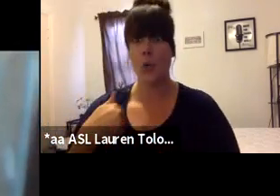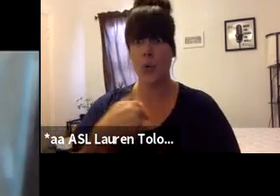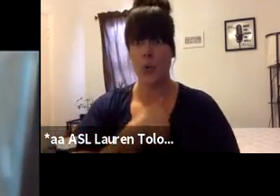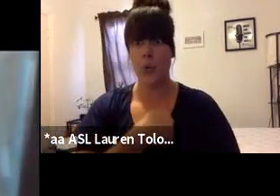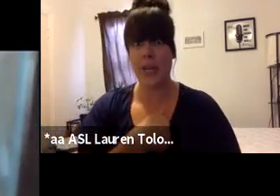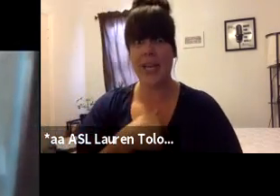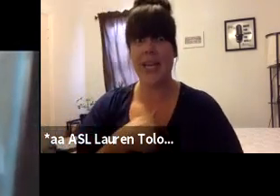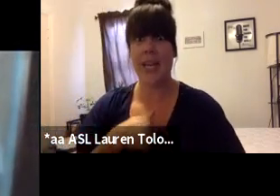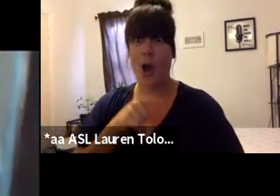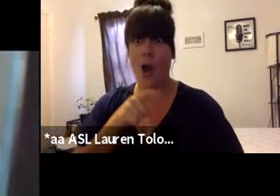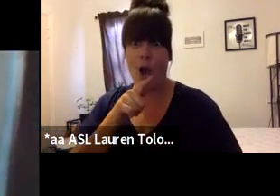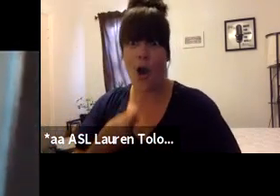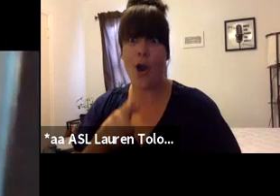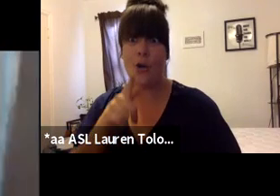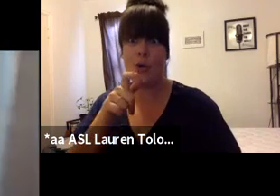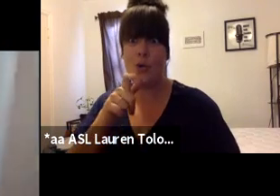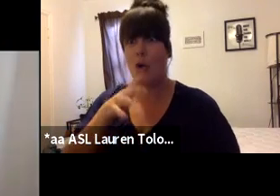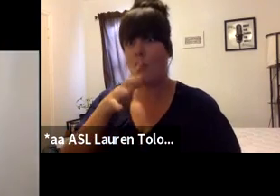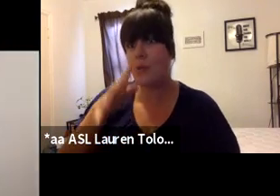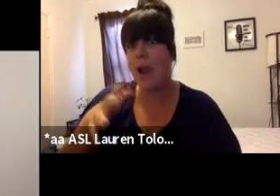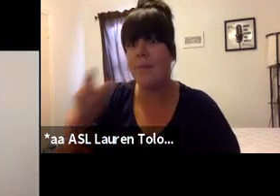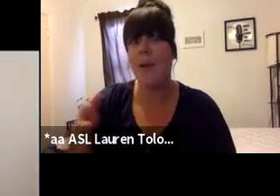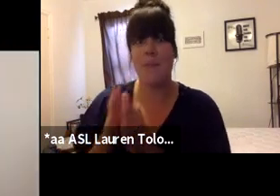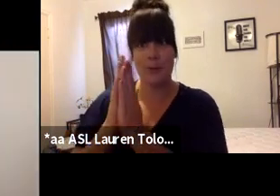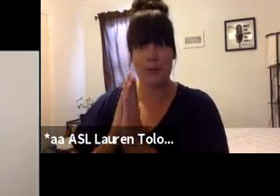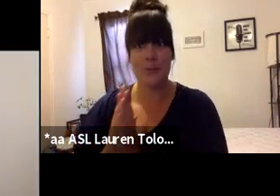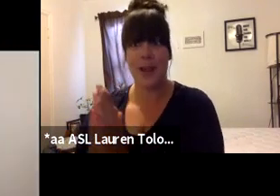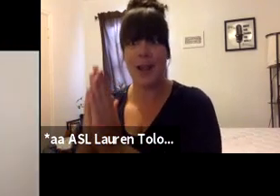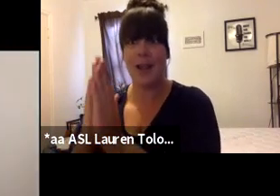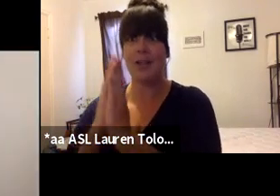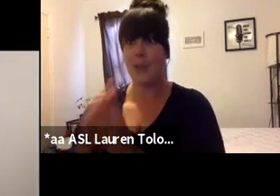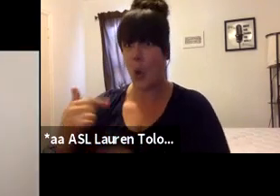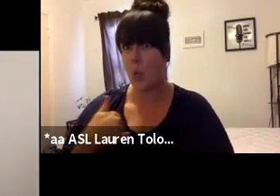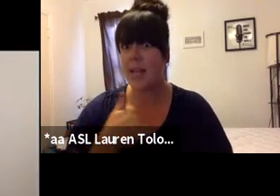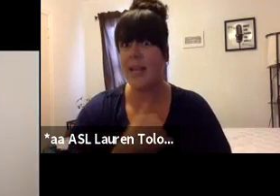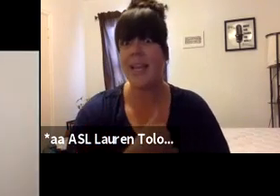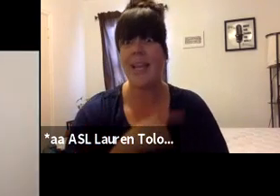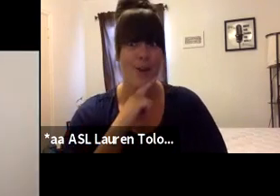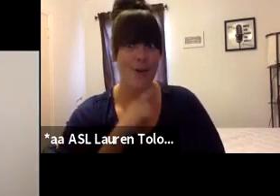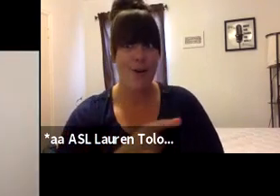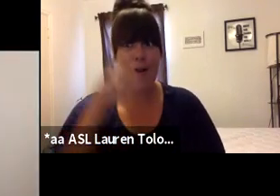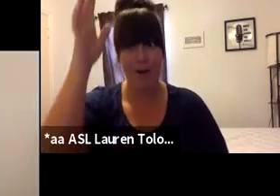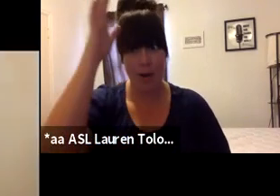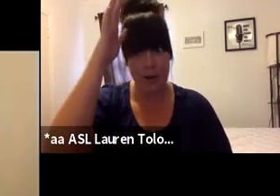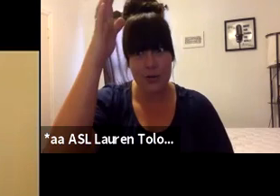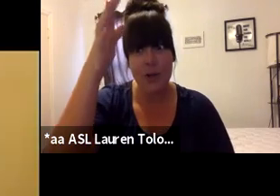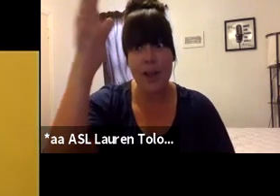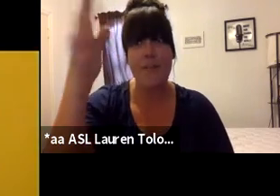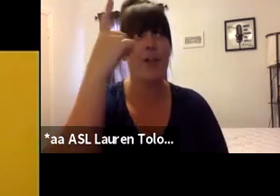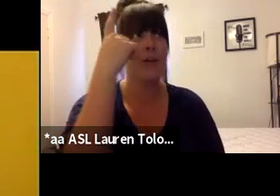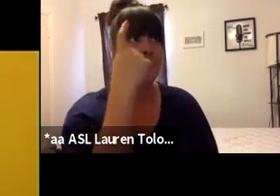our grandmother's prayers, and we are our grandfather's dreamings, and